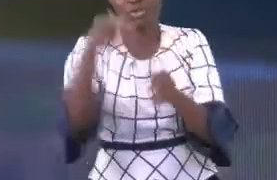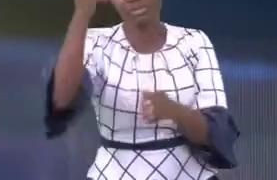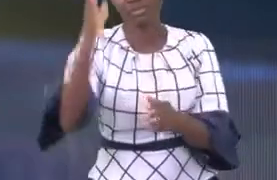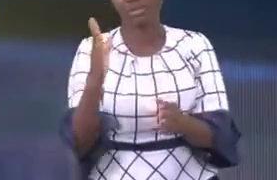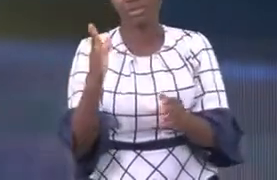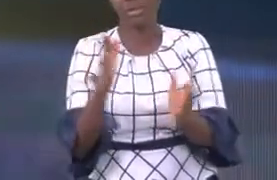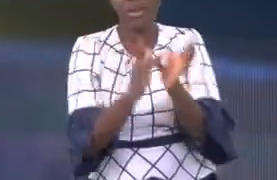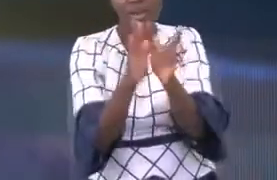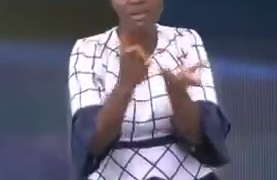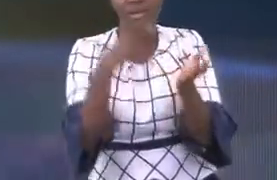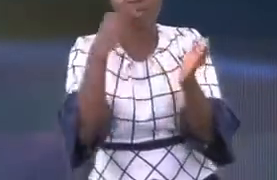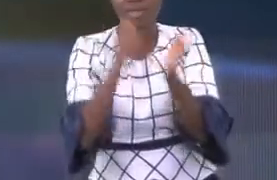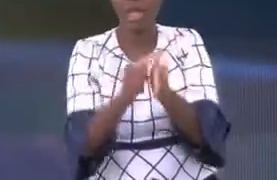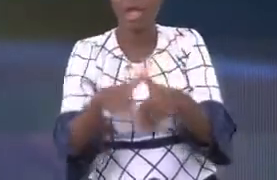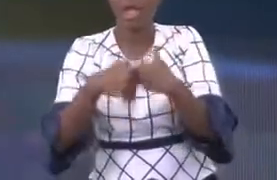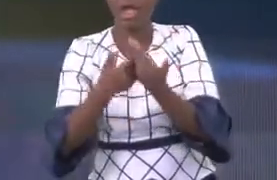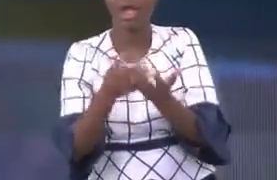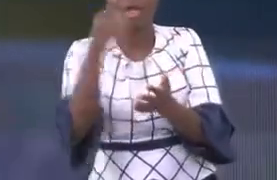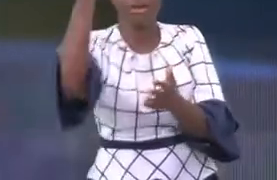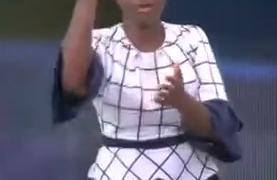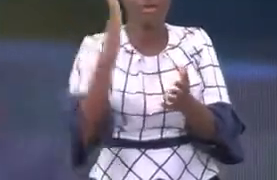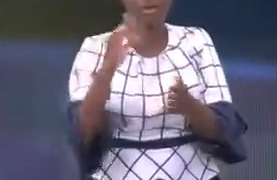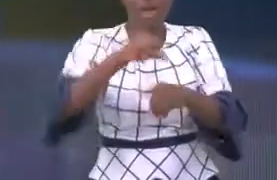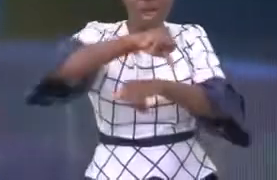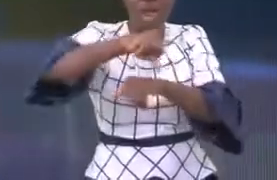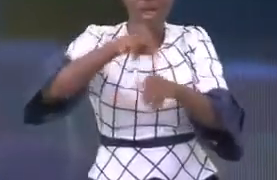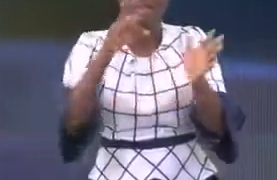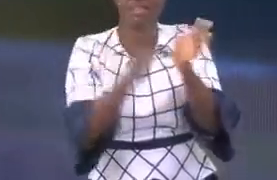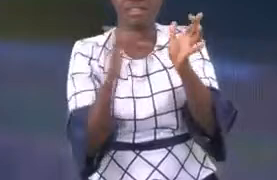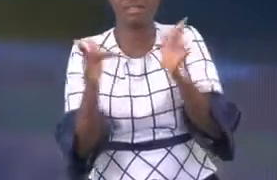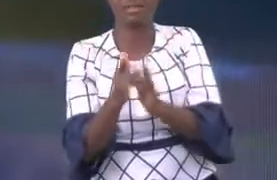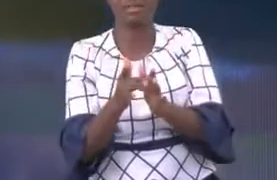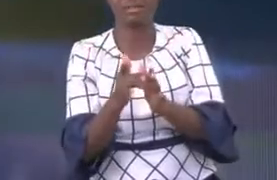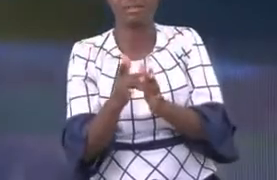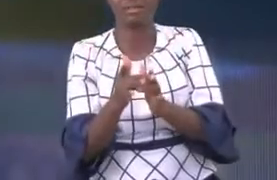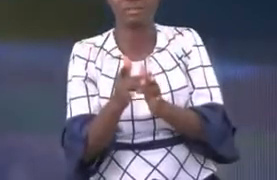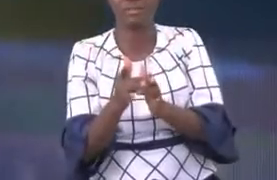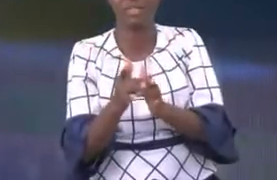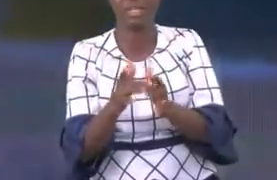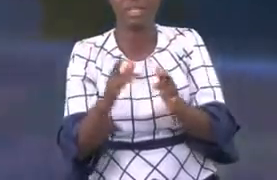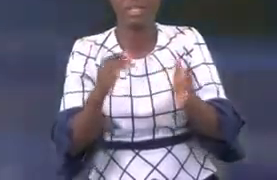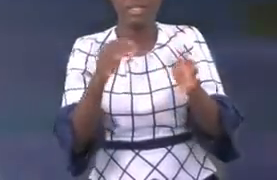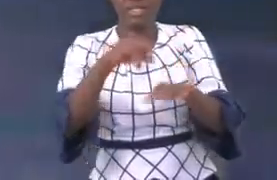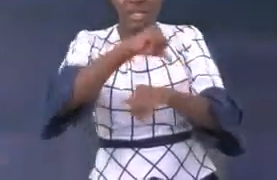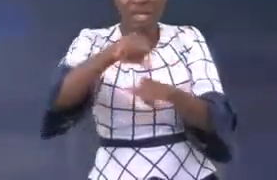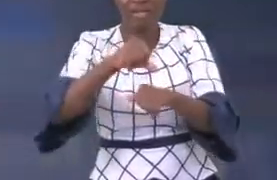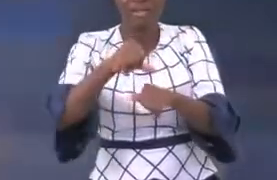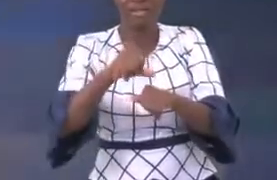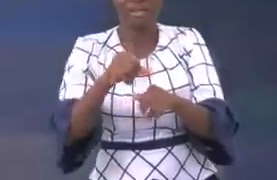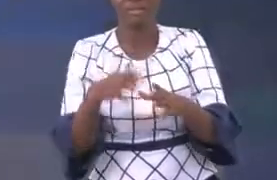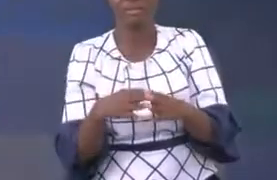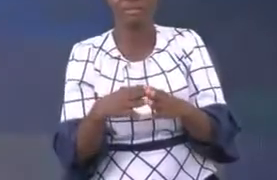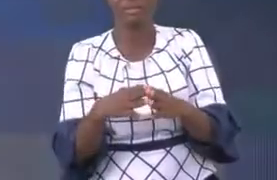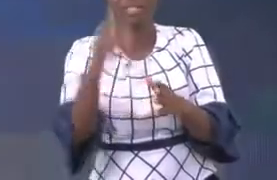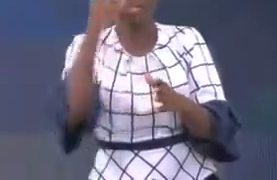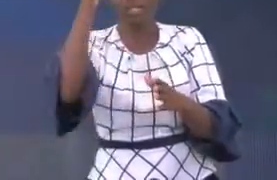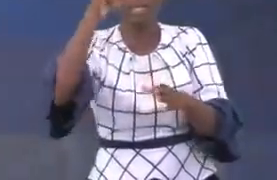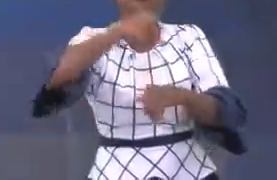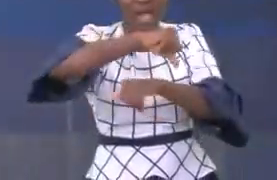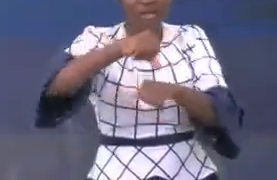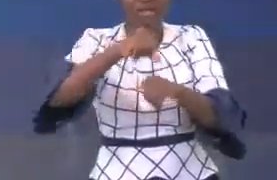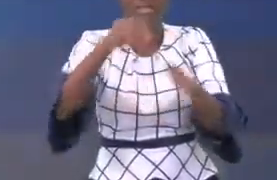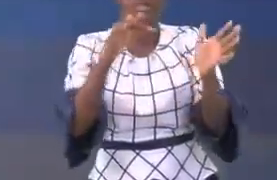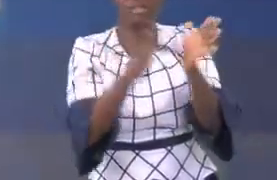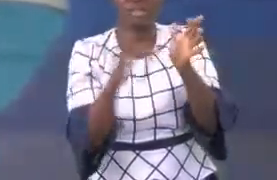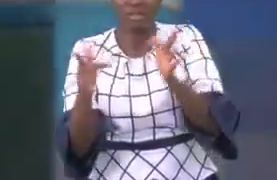no angel, like he anointed no other man. He anointed Jesus of Nazareth with the Holy Ghost and